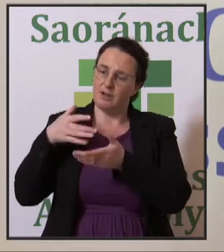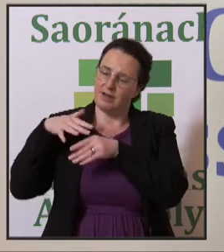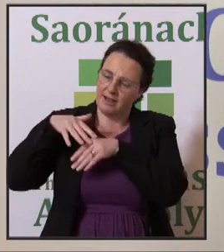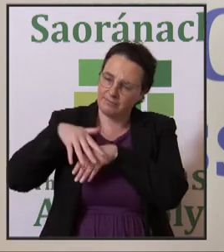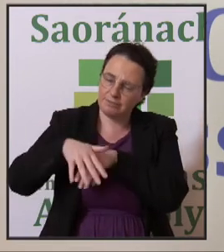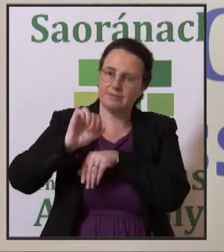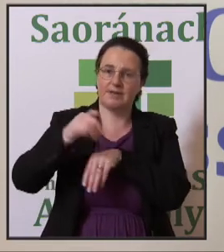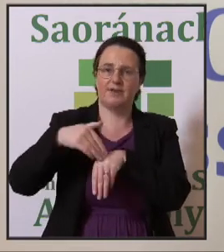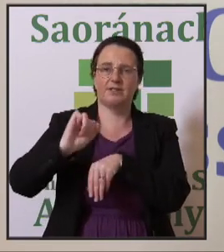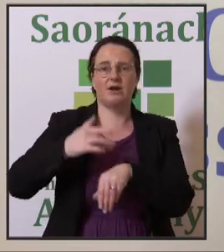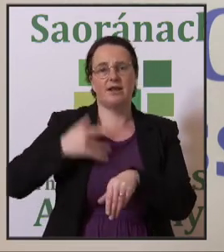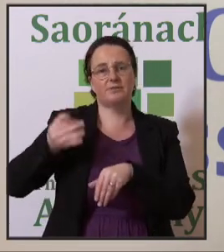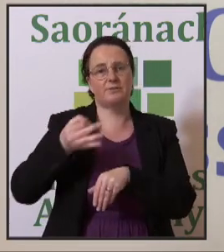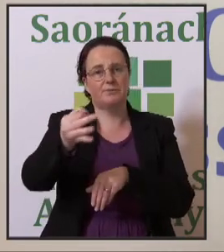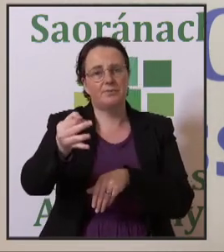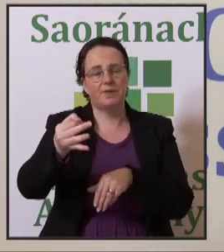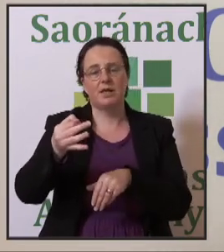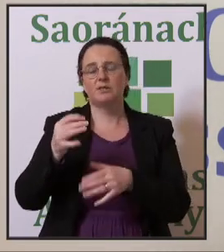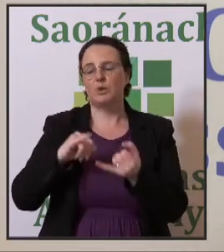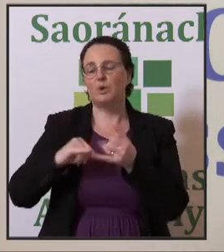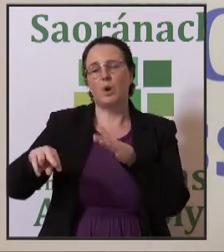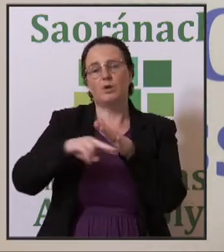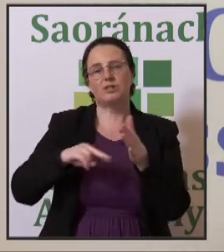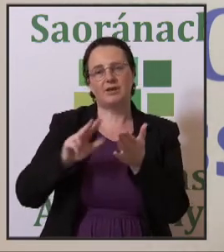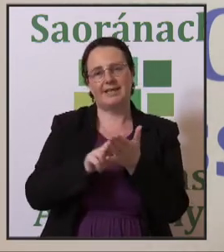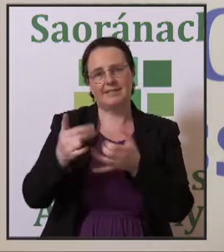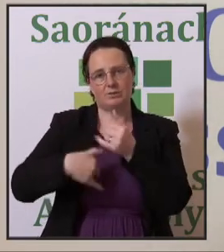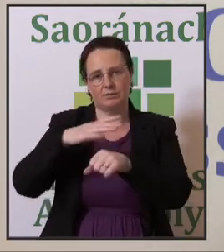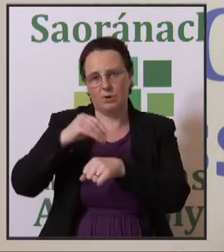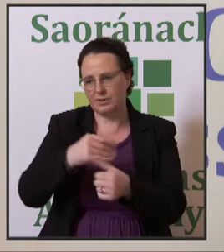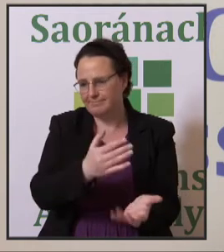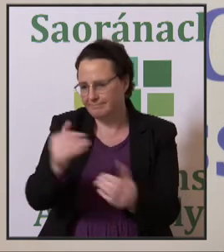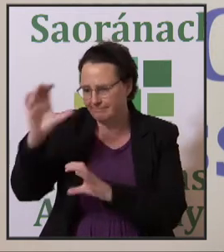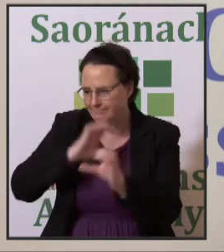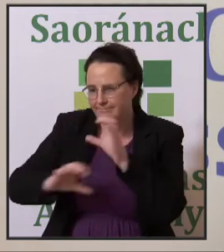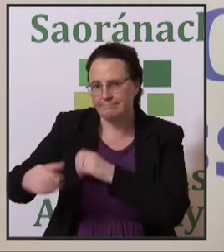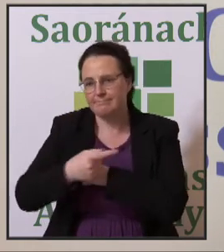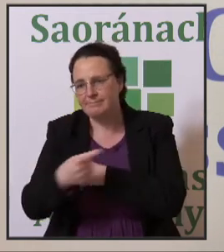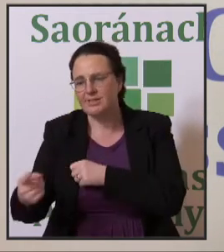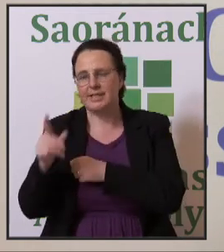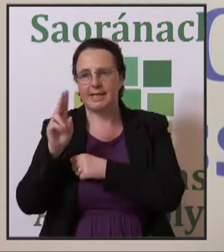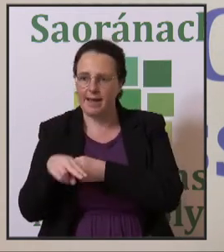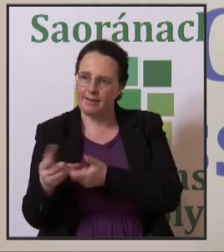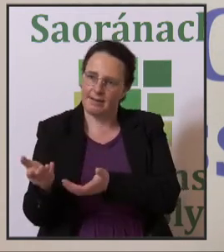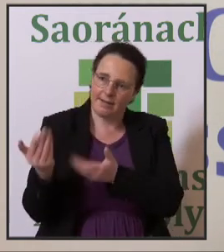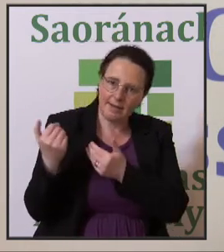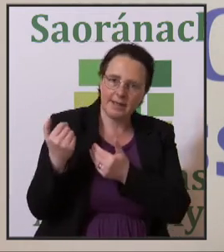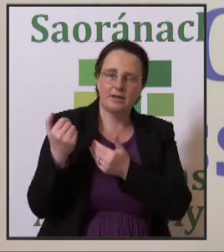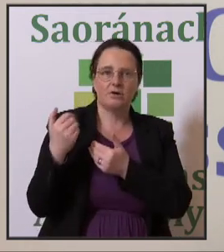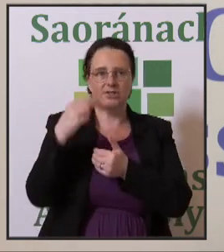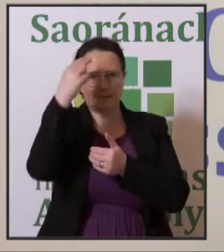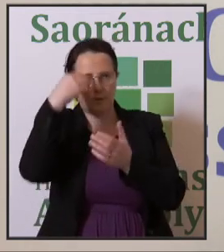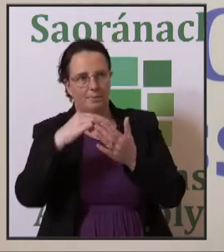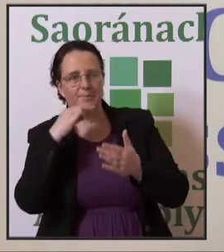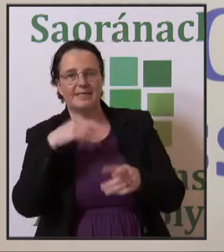our discussions. We need to seek out those under 18 so they can discover the privileges and possibilities of citizenship